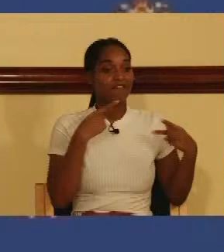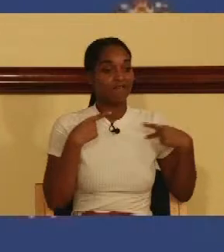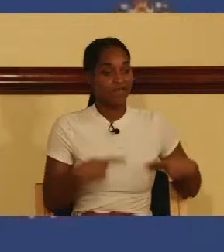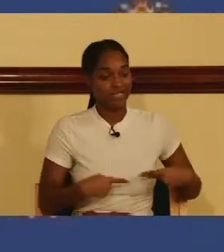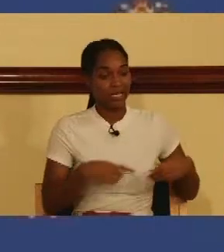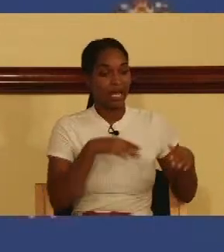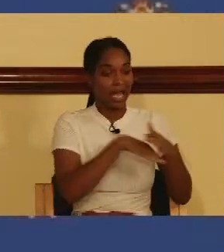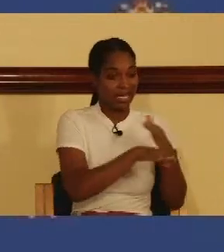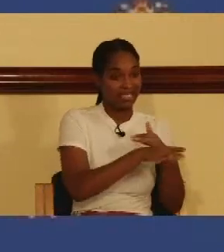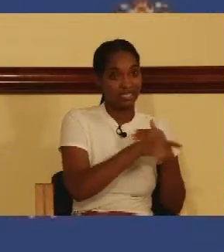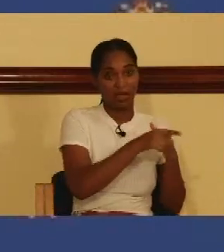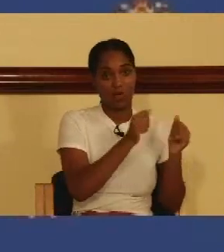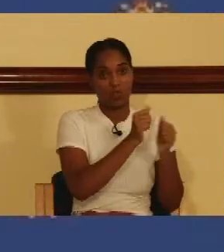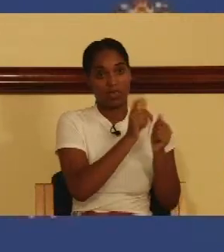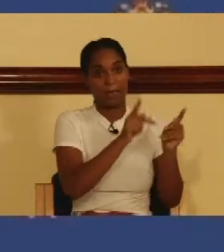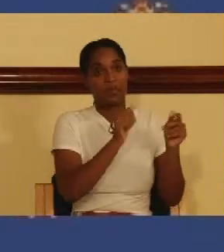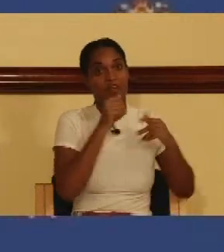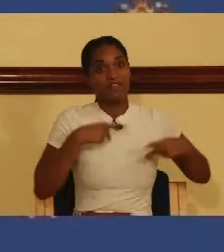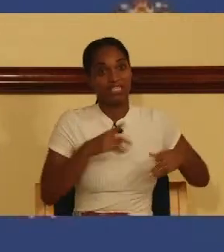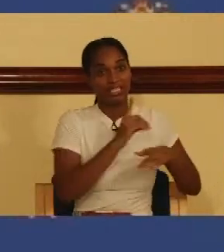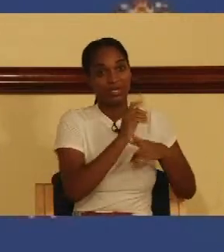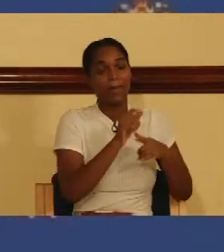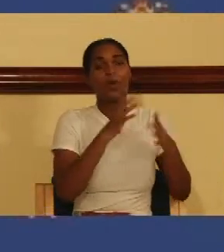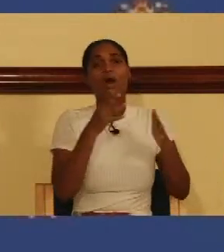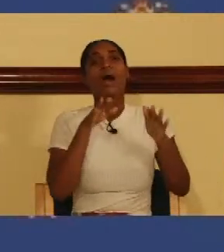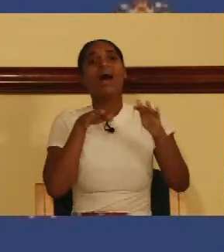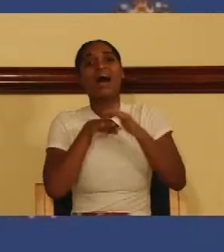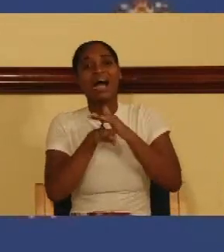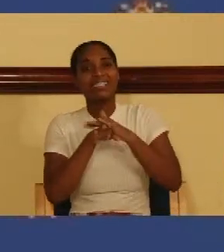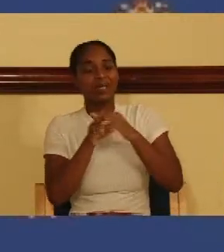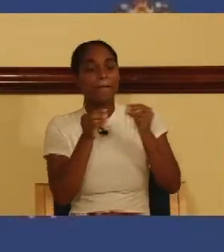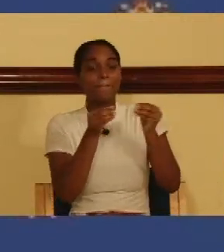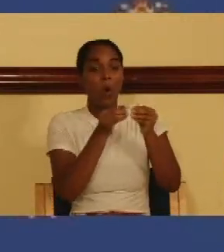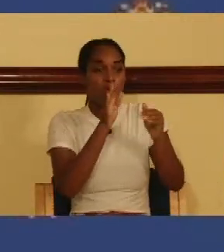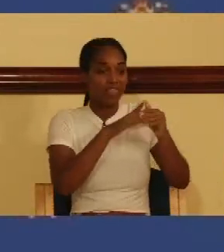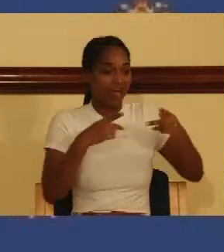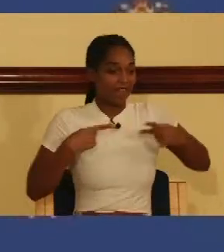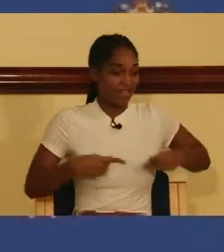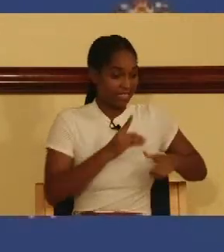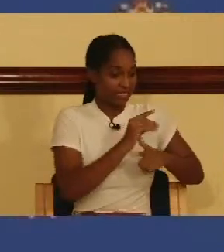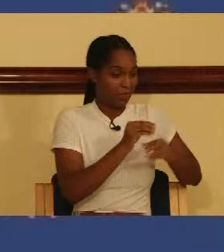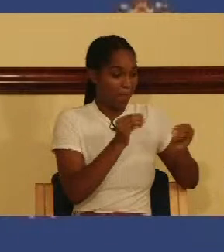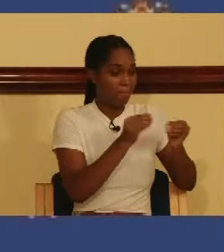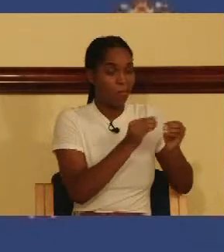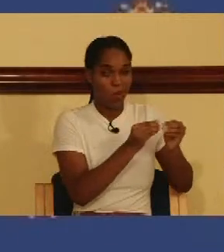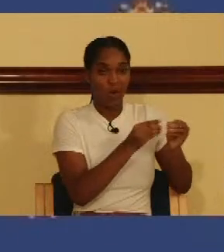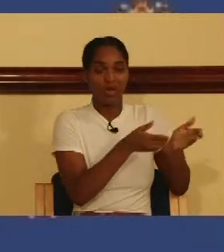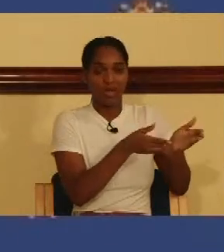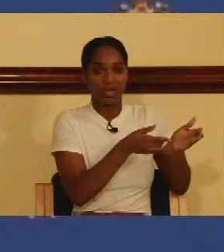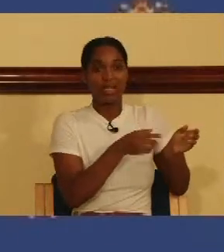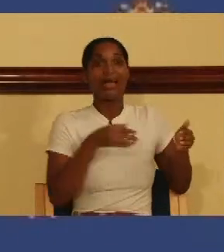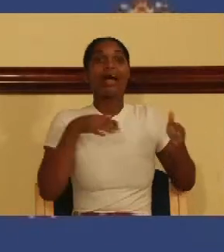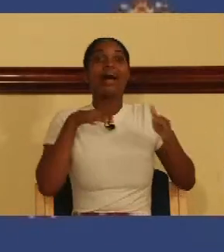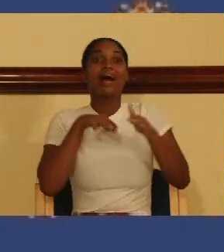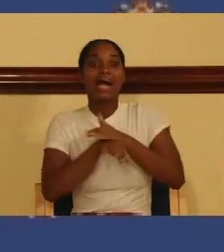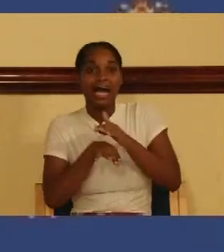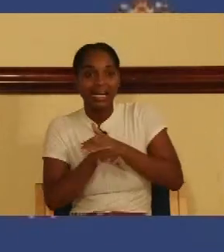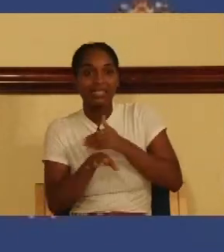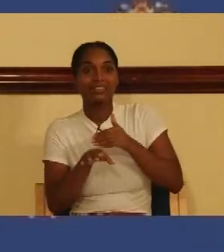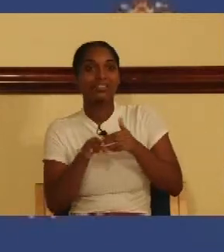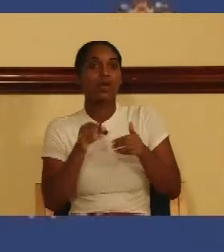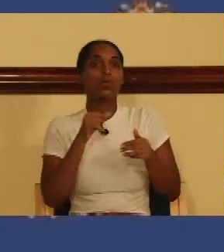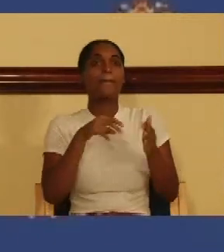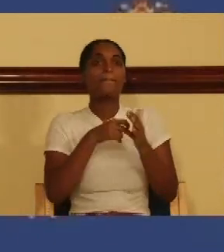for persons with physical disabilities, but access is so much more than that. Absolutely. Access means, as we said